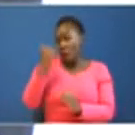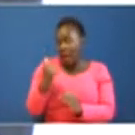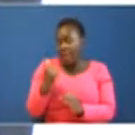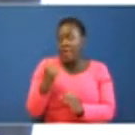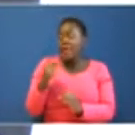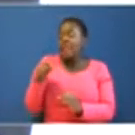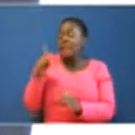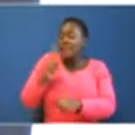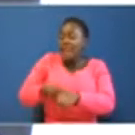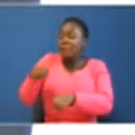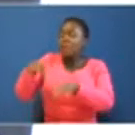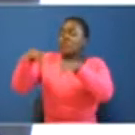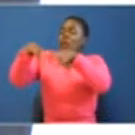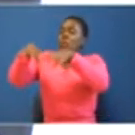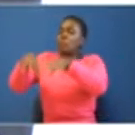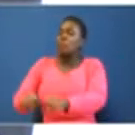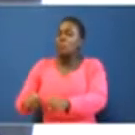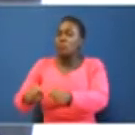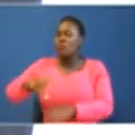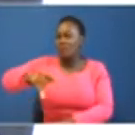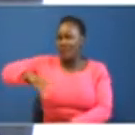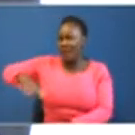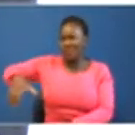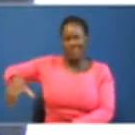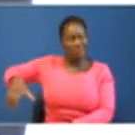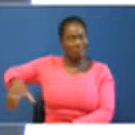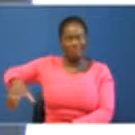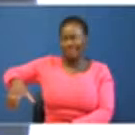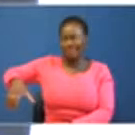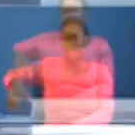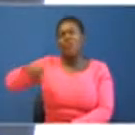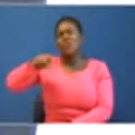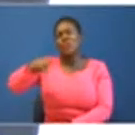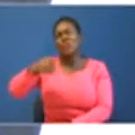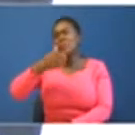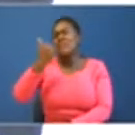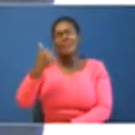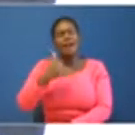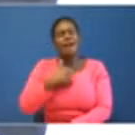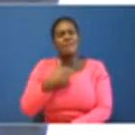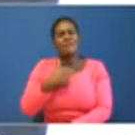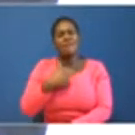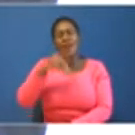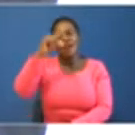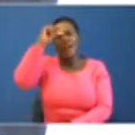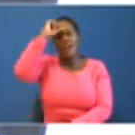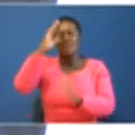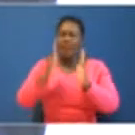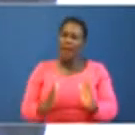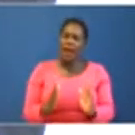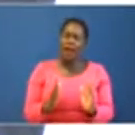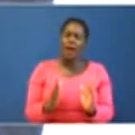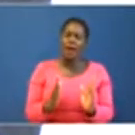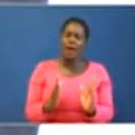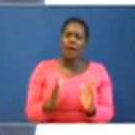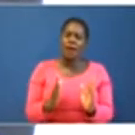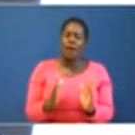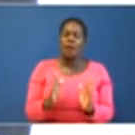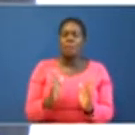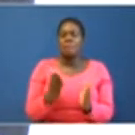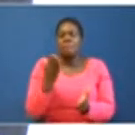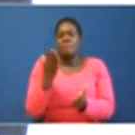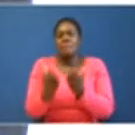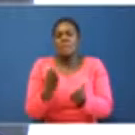they took the country the county from would you have better have the governor who was elected who